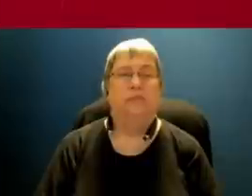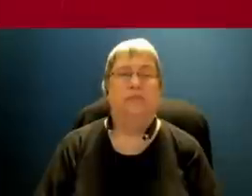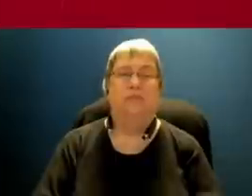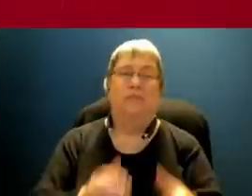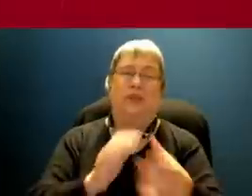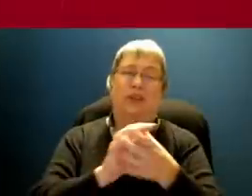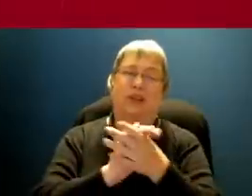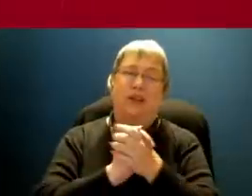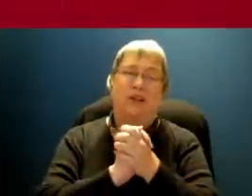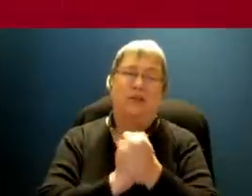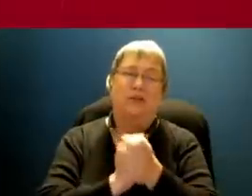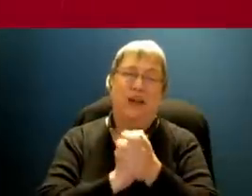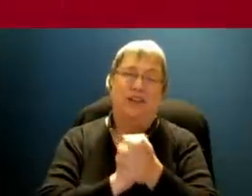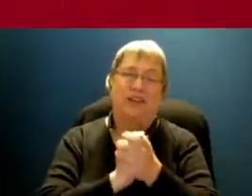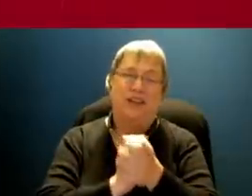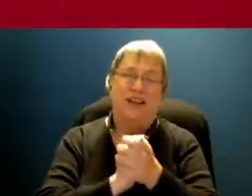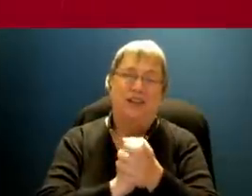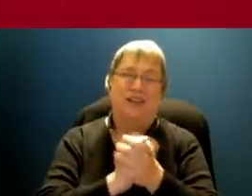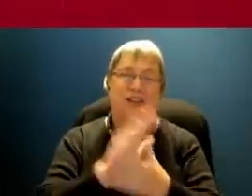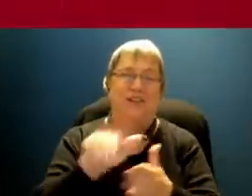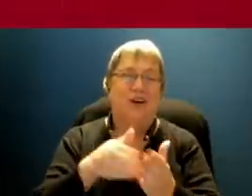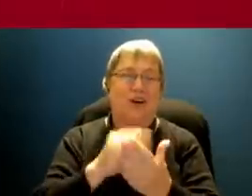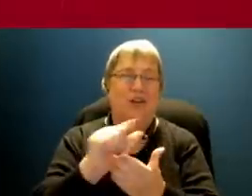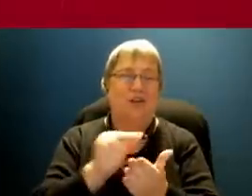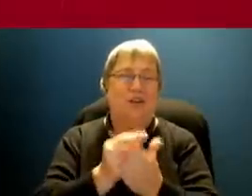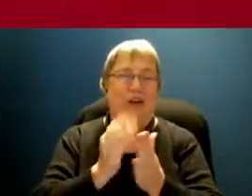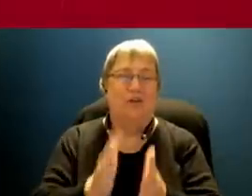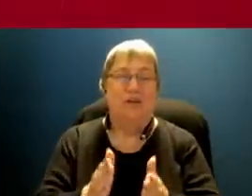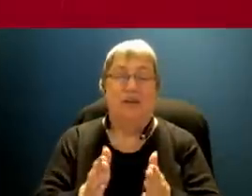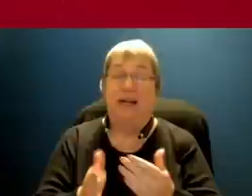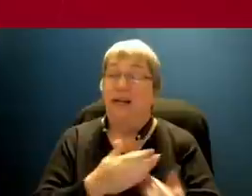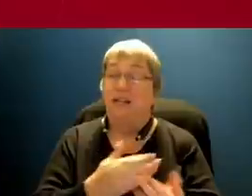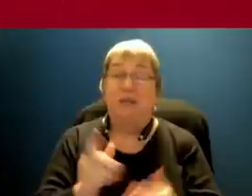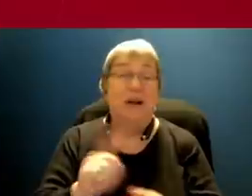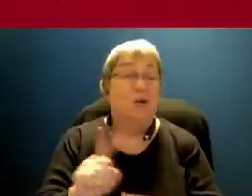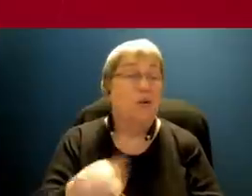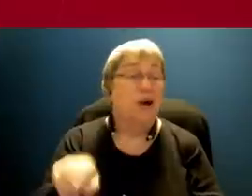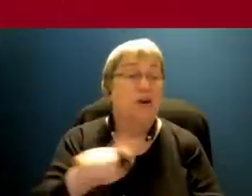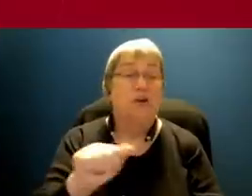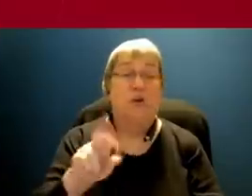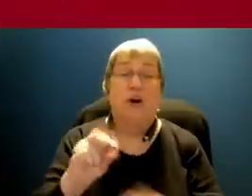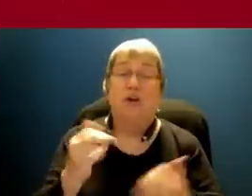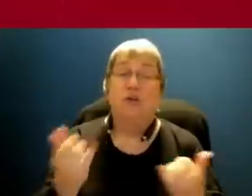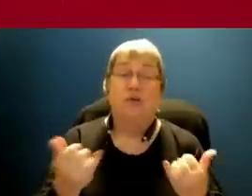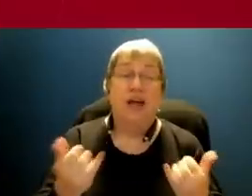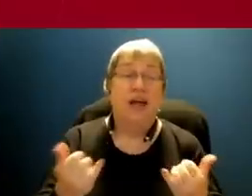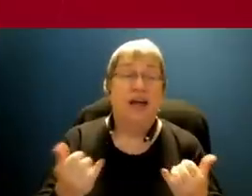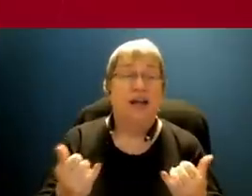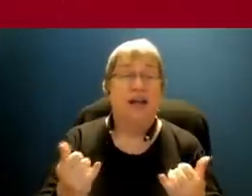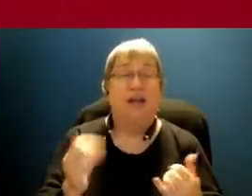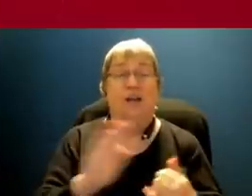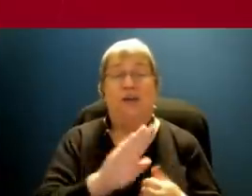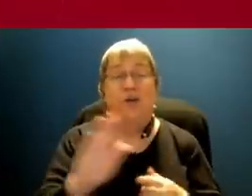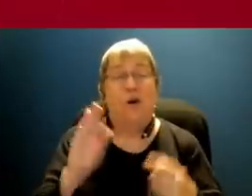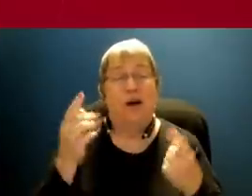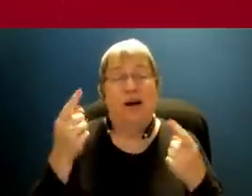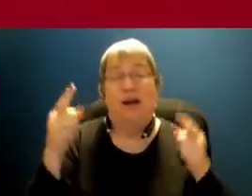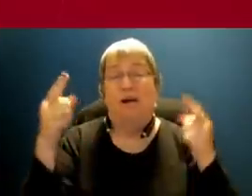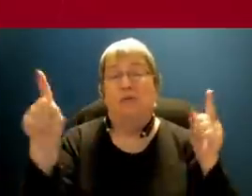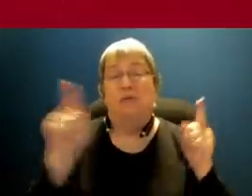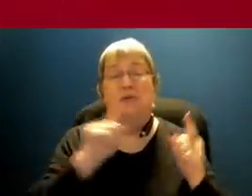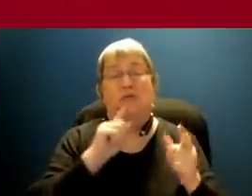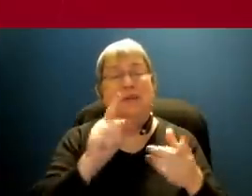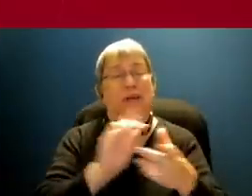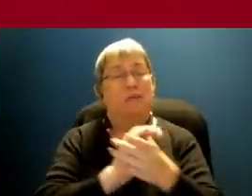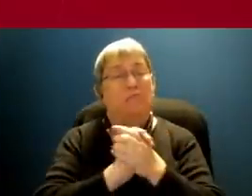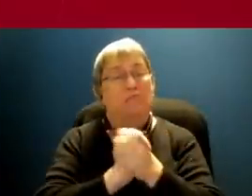congratulations, graduates. Wherever you are joining from today, your accomplishments are truly commendable. And all of us here at